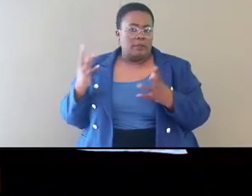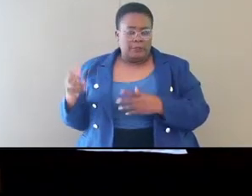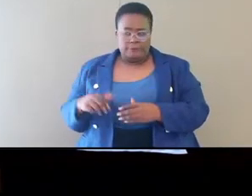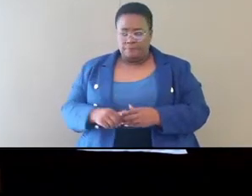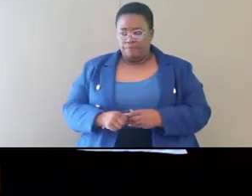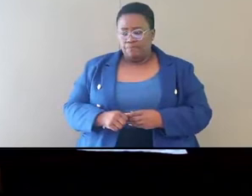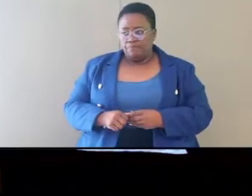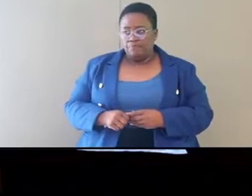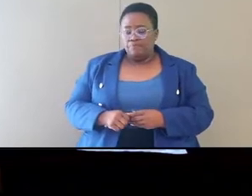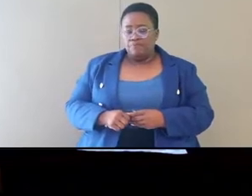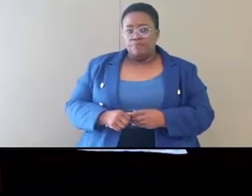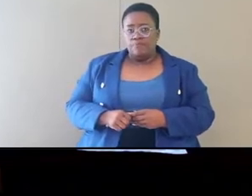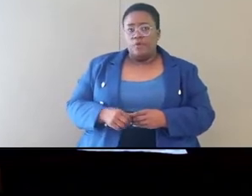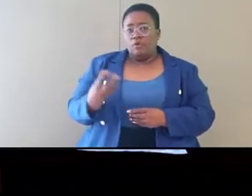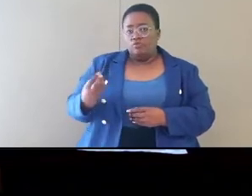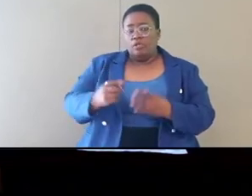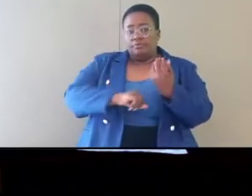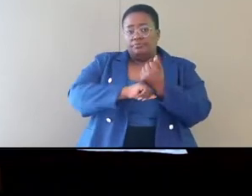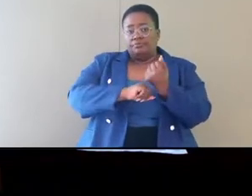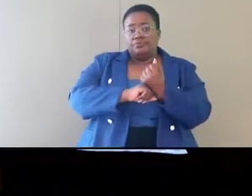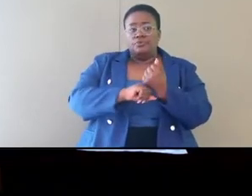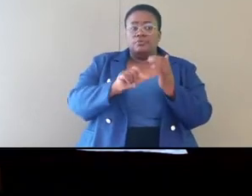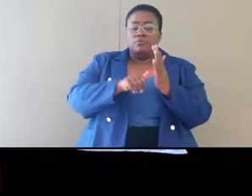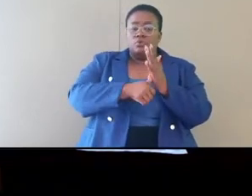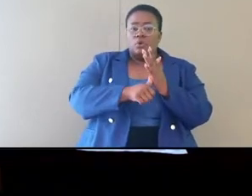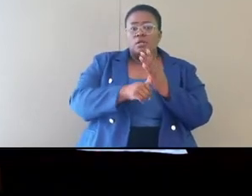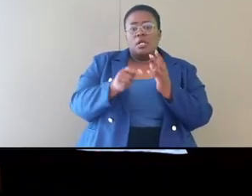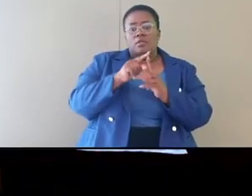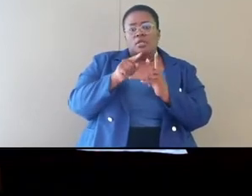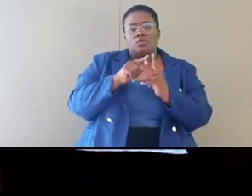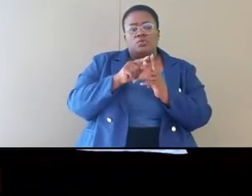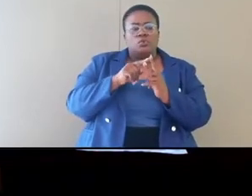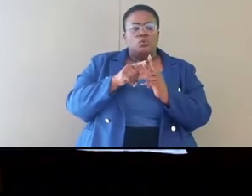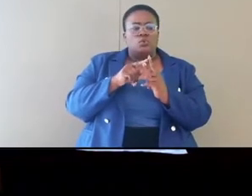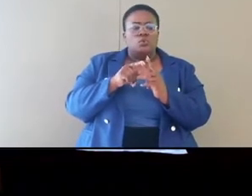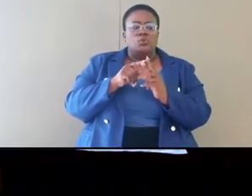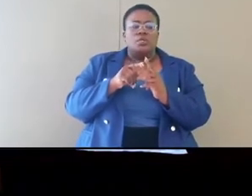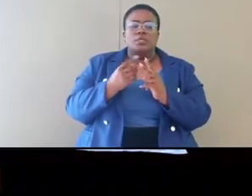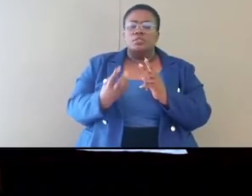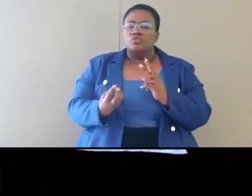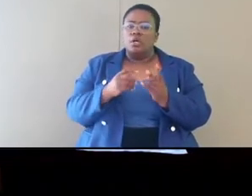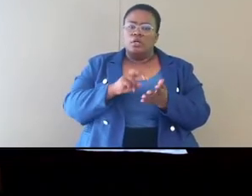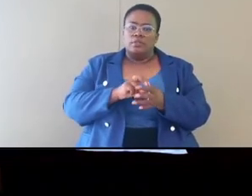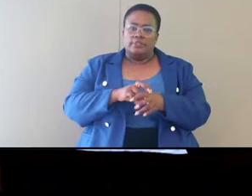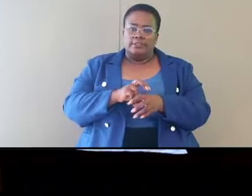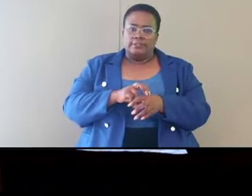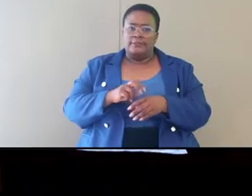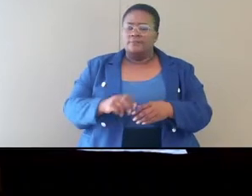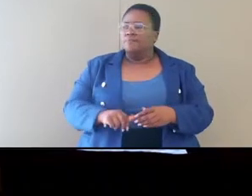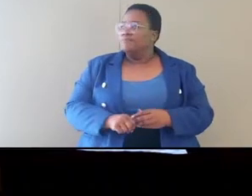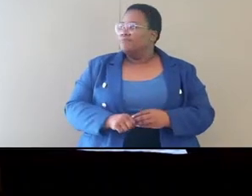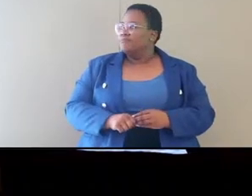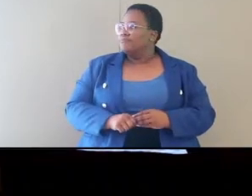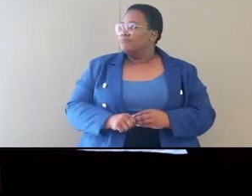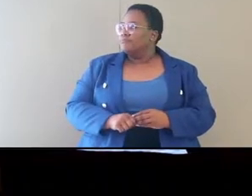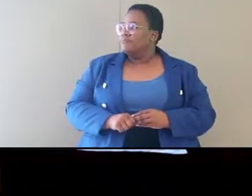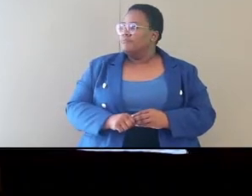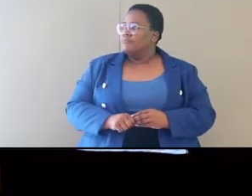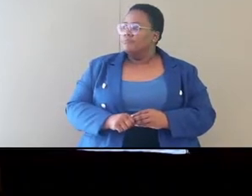support grant and the SRD are the two grants that are substantially below the child poverty line. Not a little bit below, substantially below.